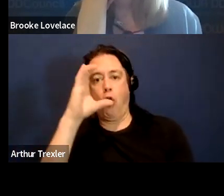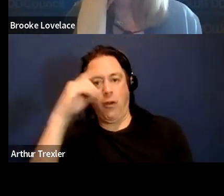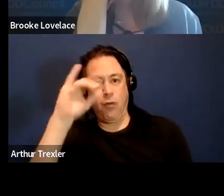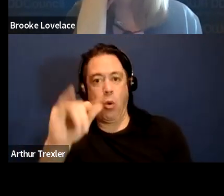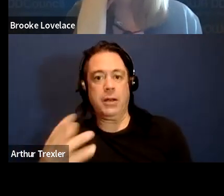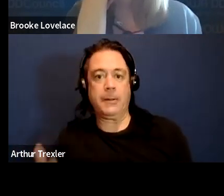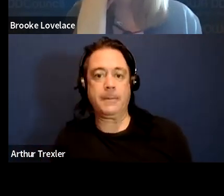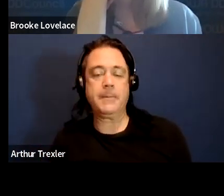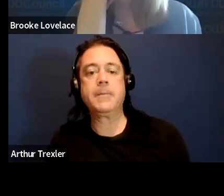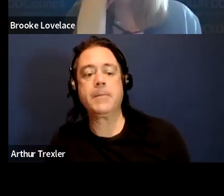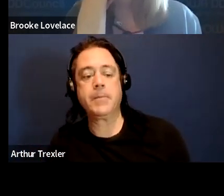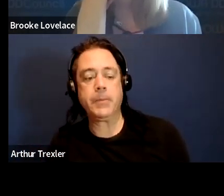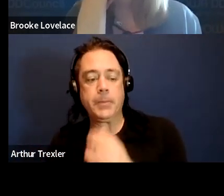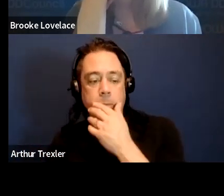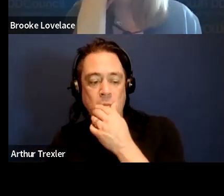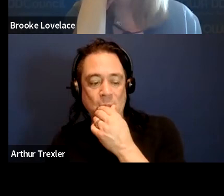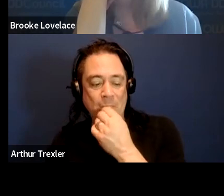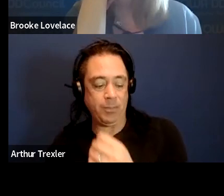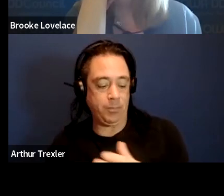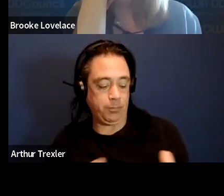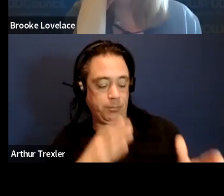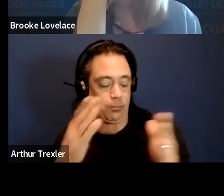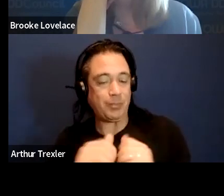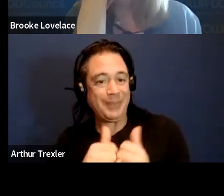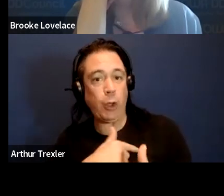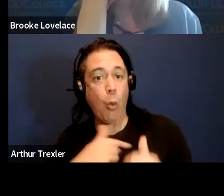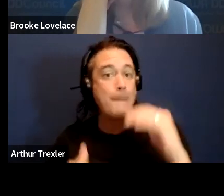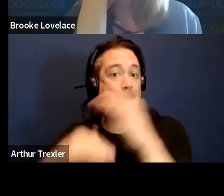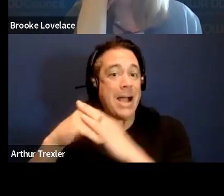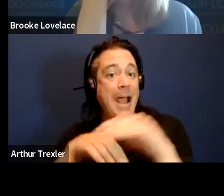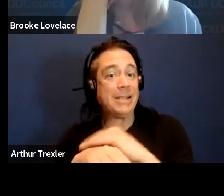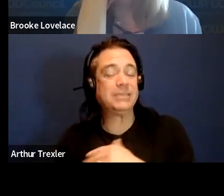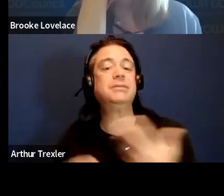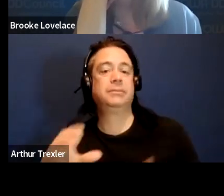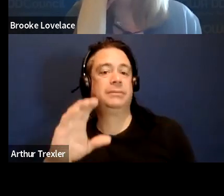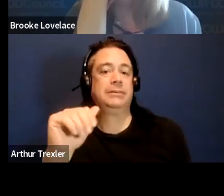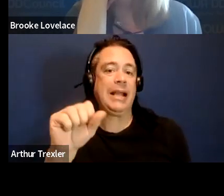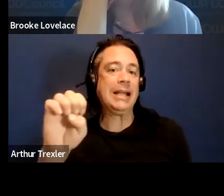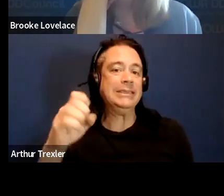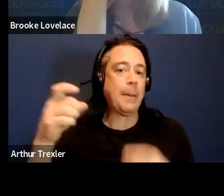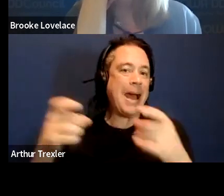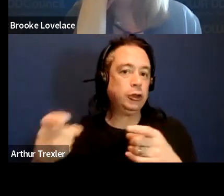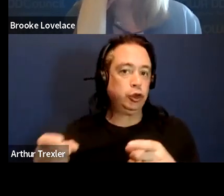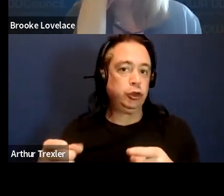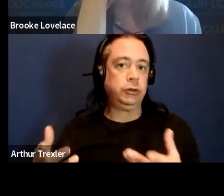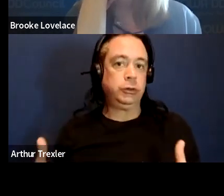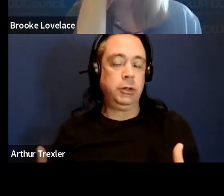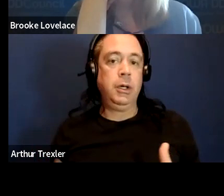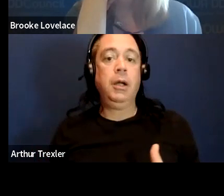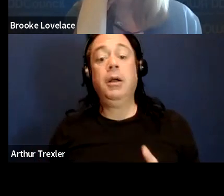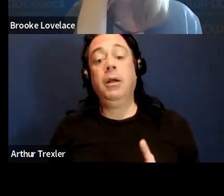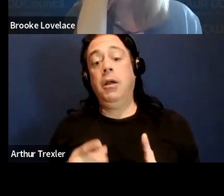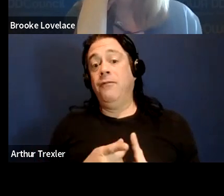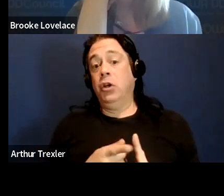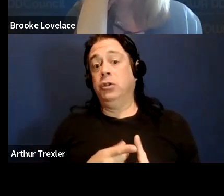The next way that we'll be maximizing access to services is through case management. The first activity